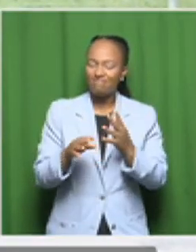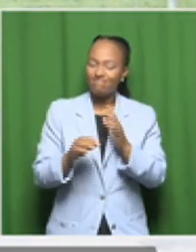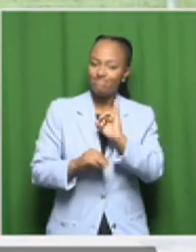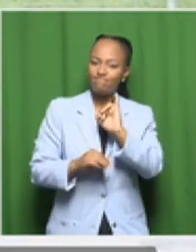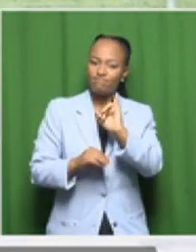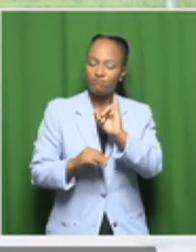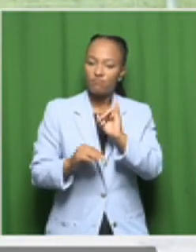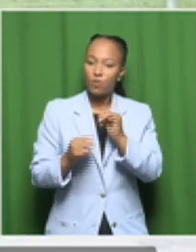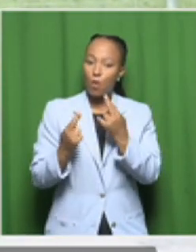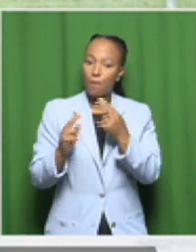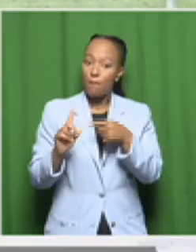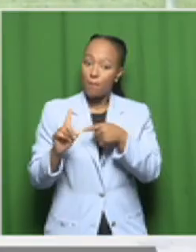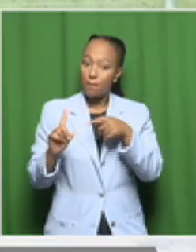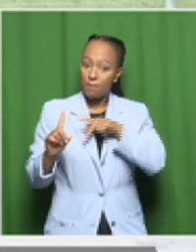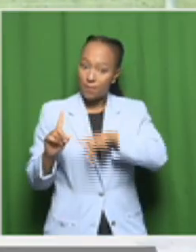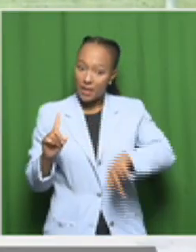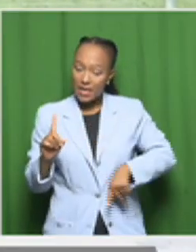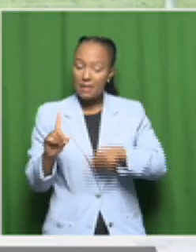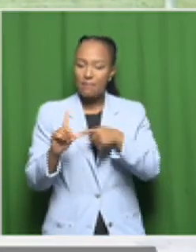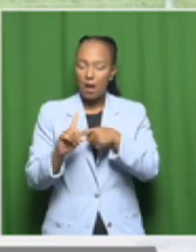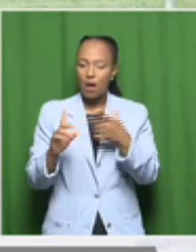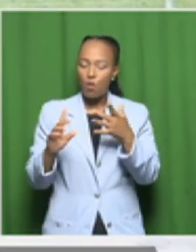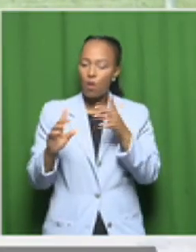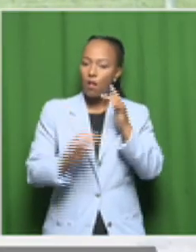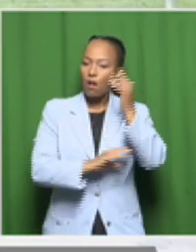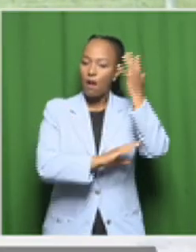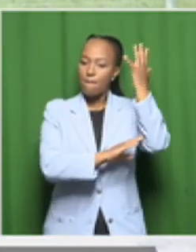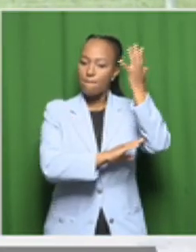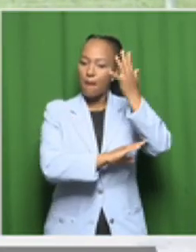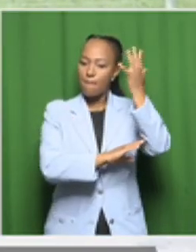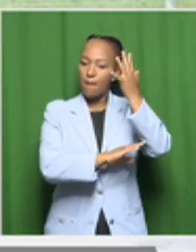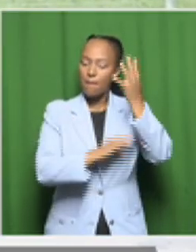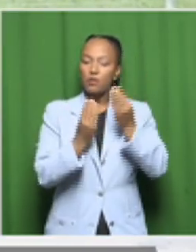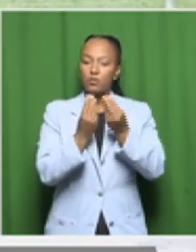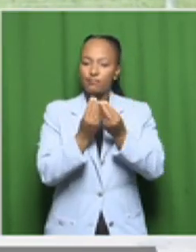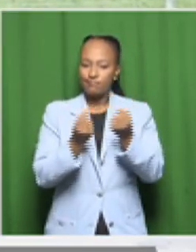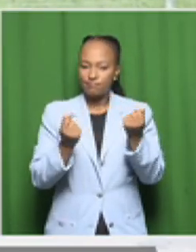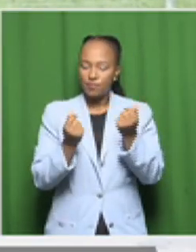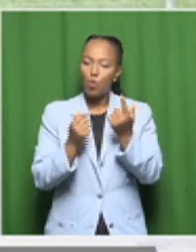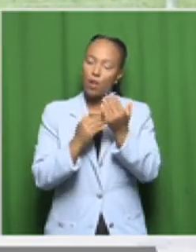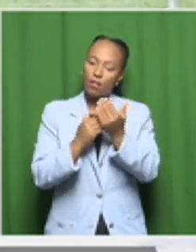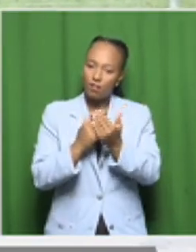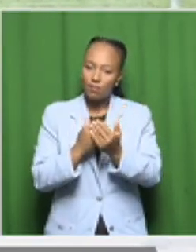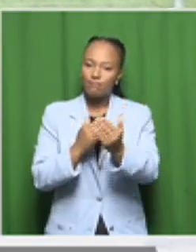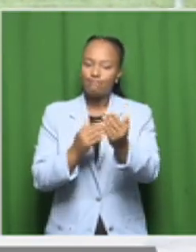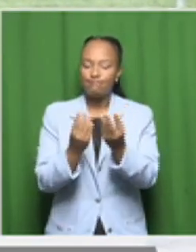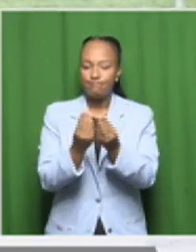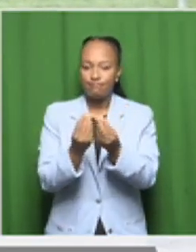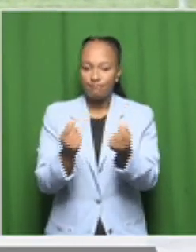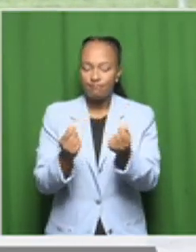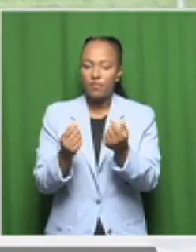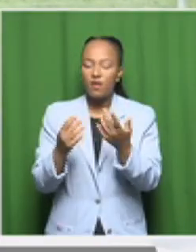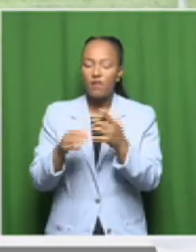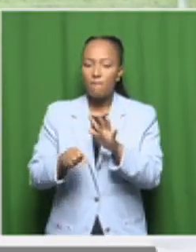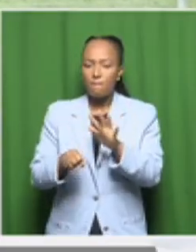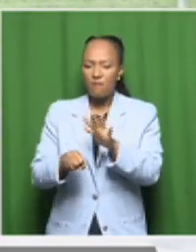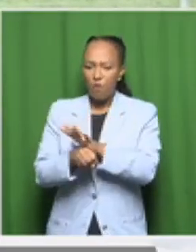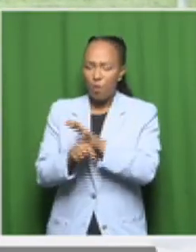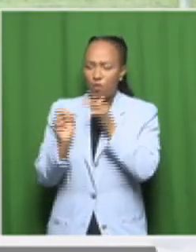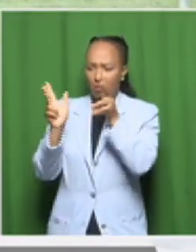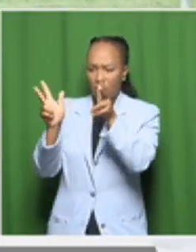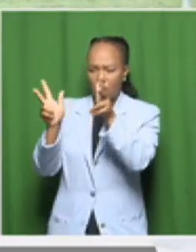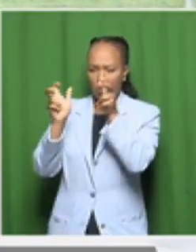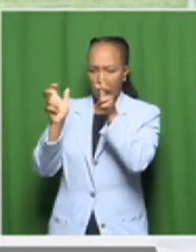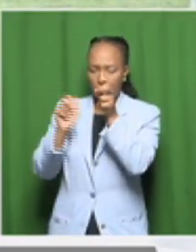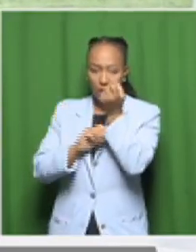but which are also tangible and are going to bring some significant changes for these people. But for a better understanding on the